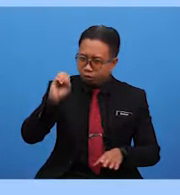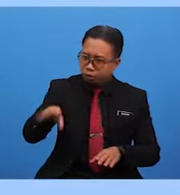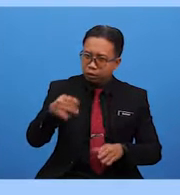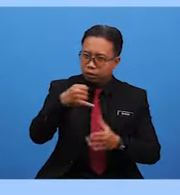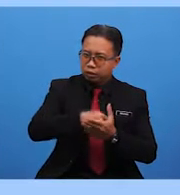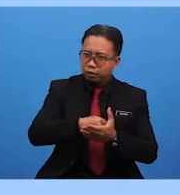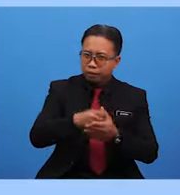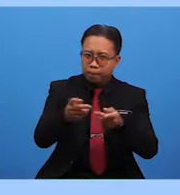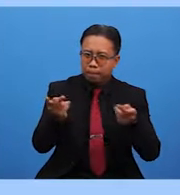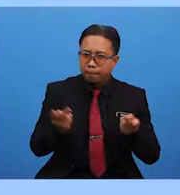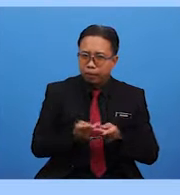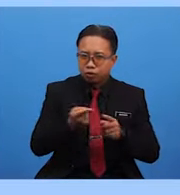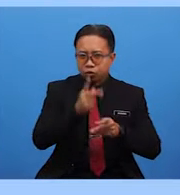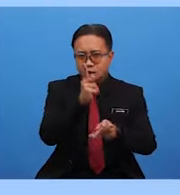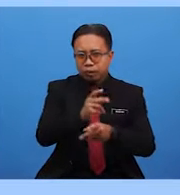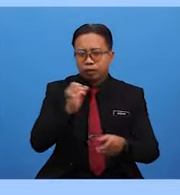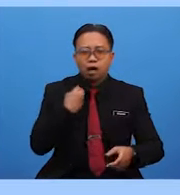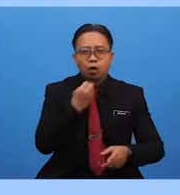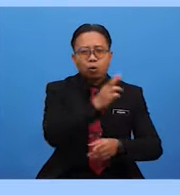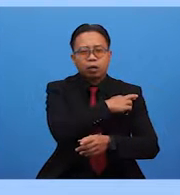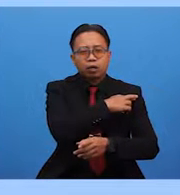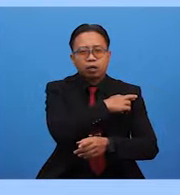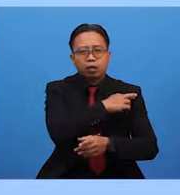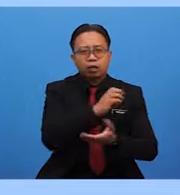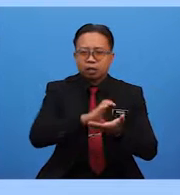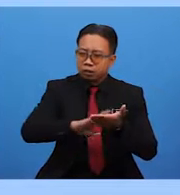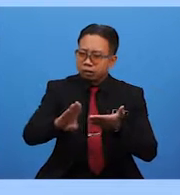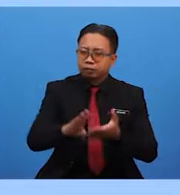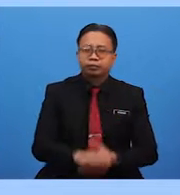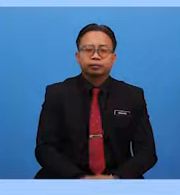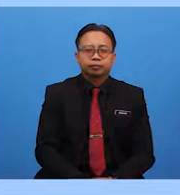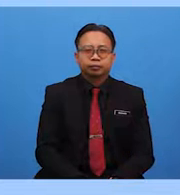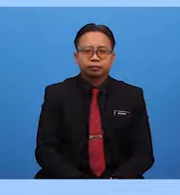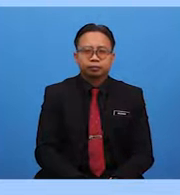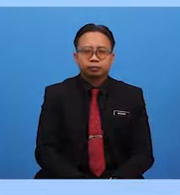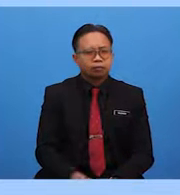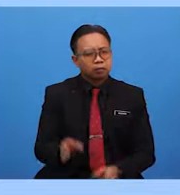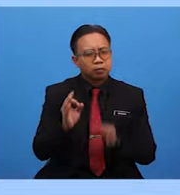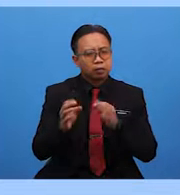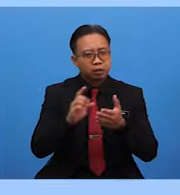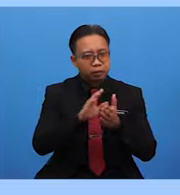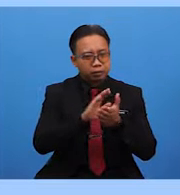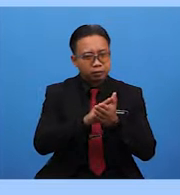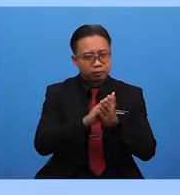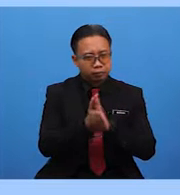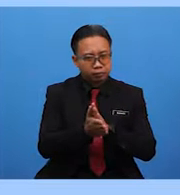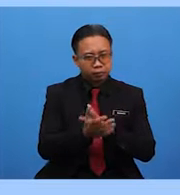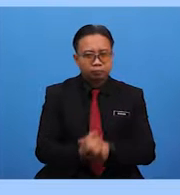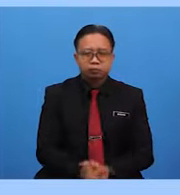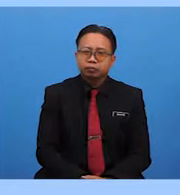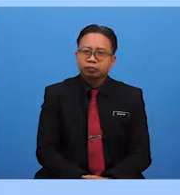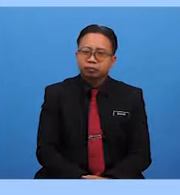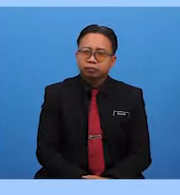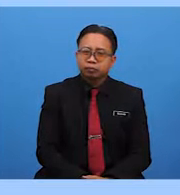our environment clean. What do you think will happen if you litter in parks? I can think